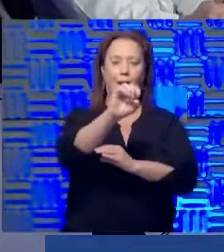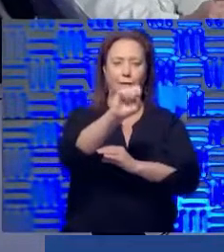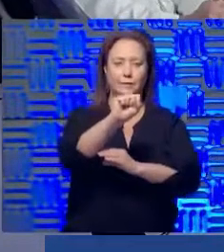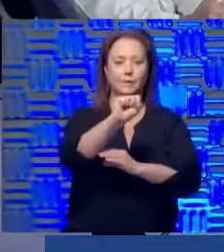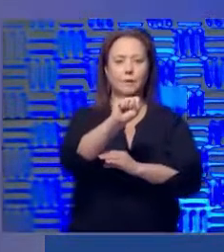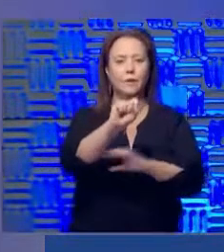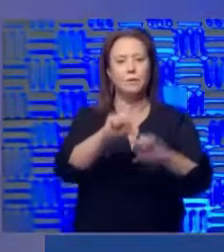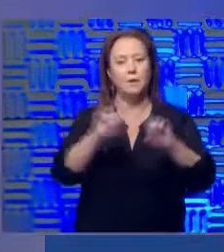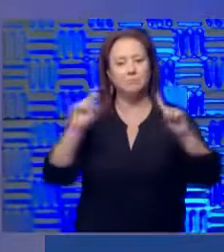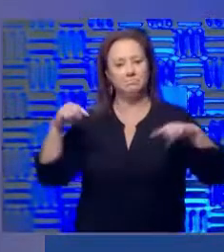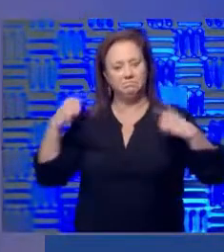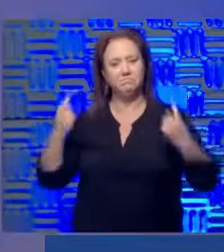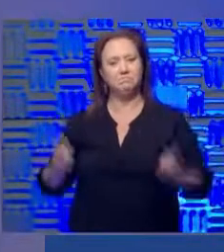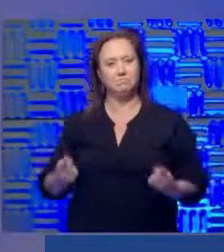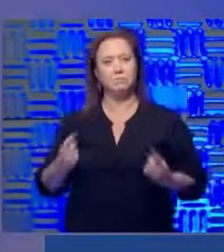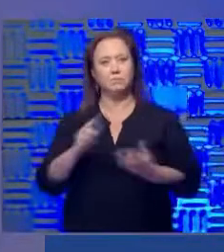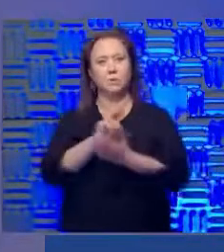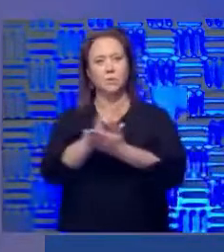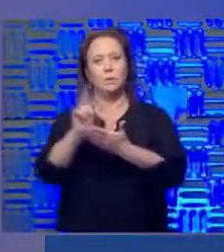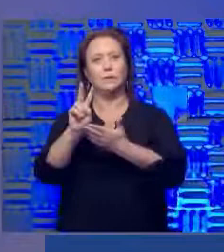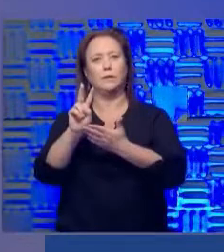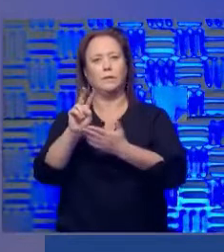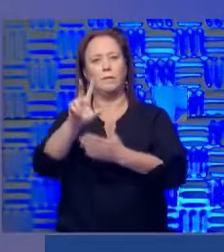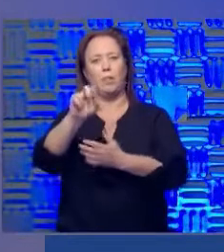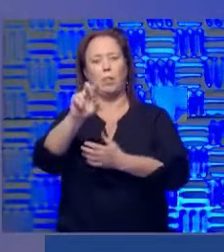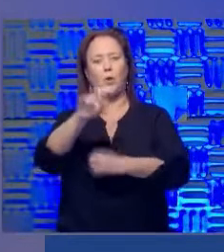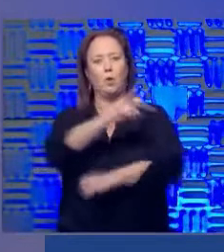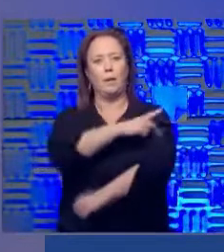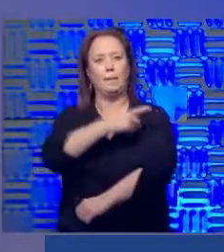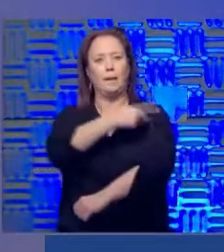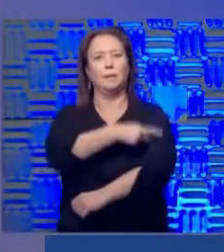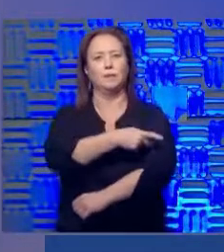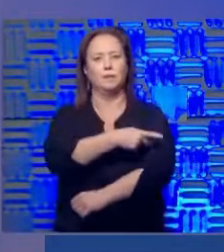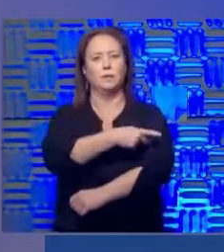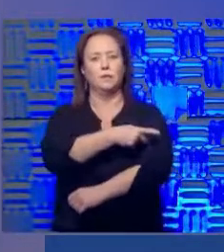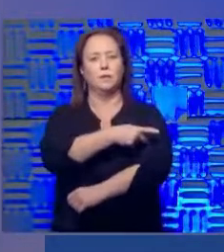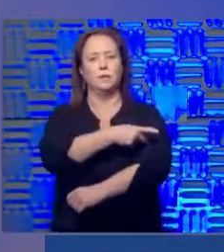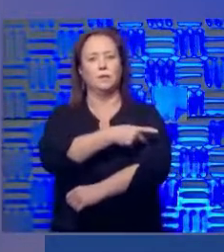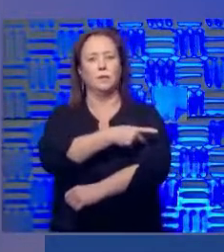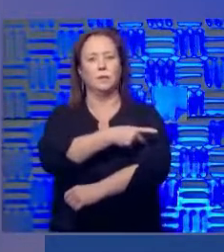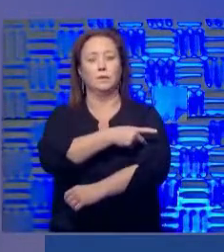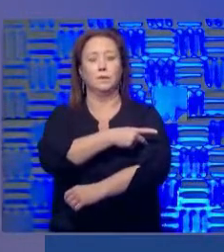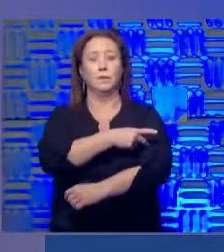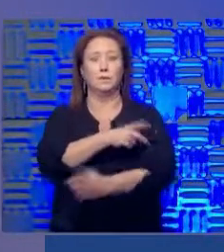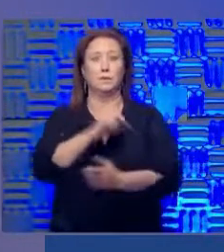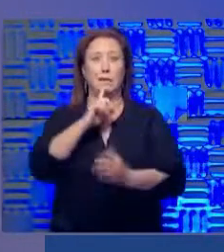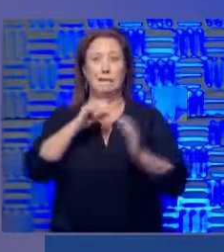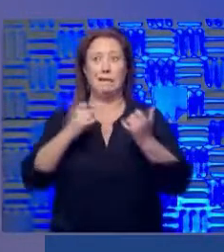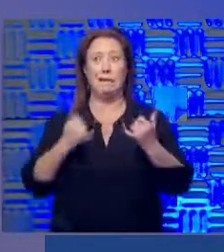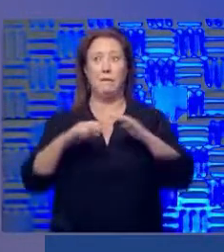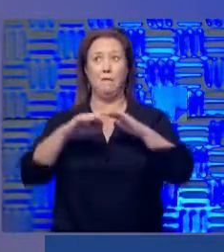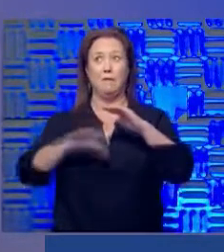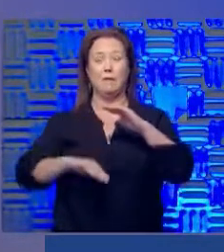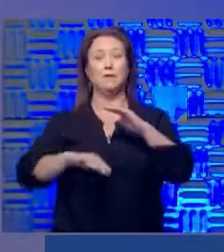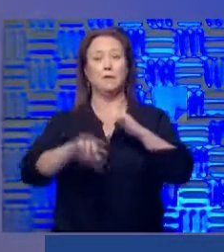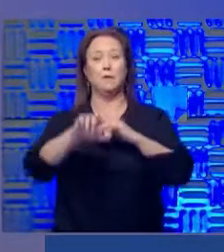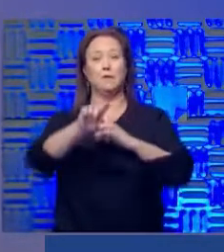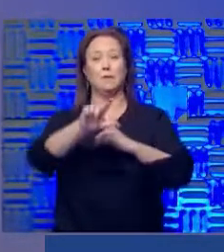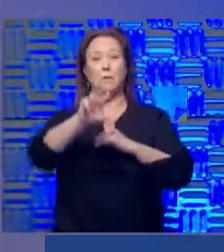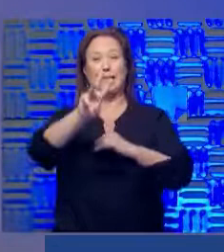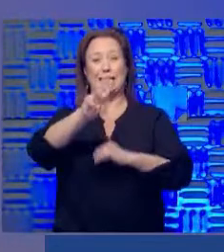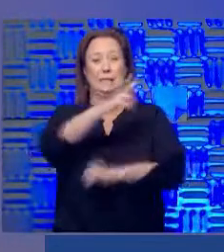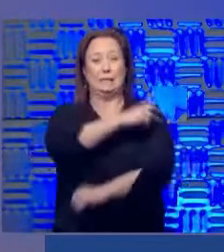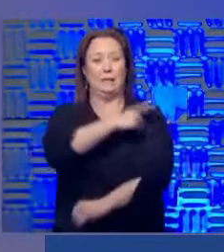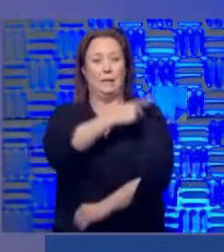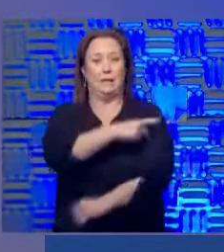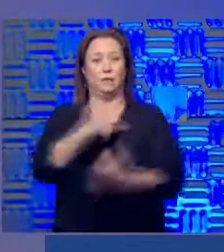the last couple weeks we've had about 30 patients, even less. Currently today we're at 26